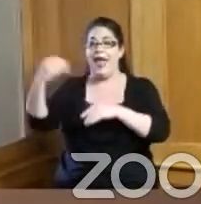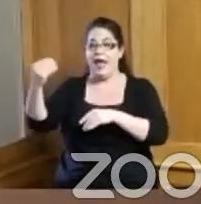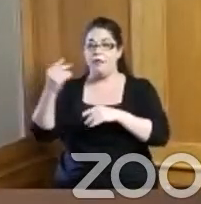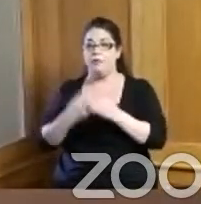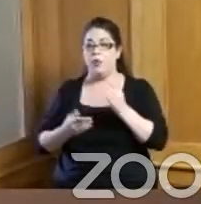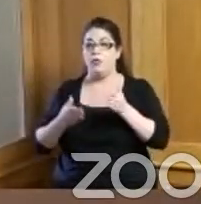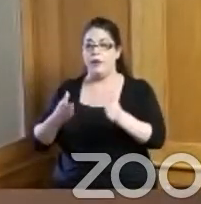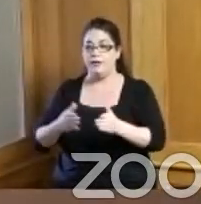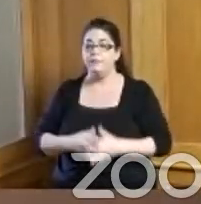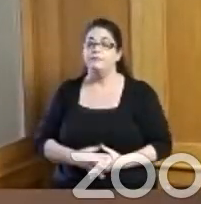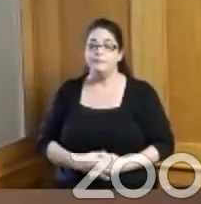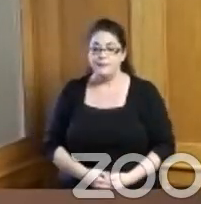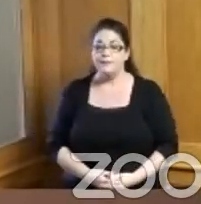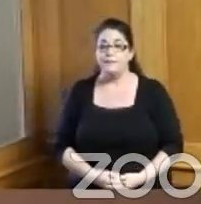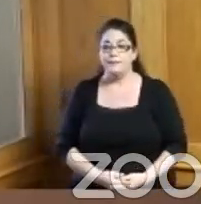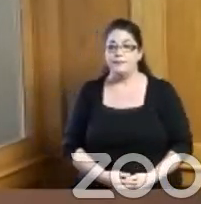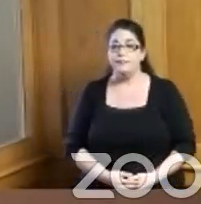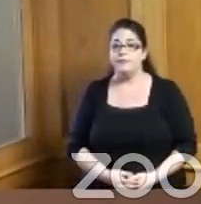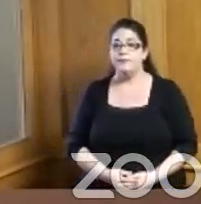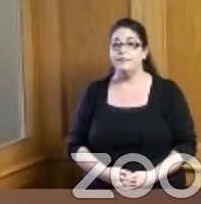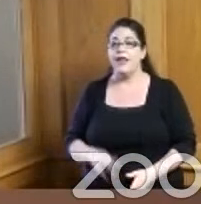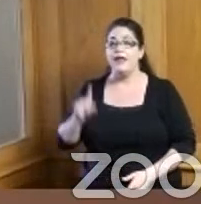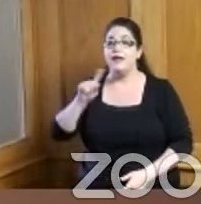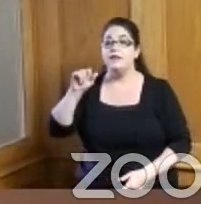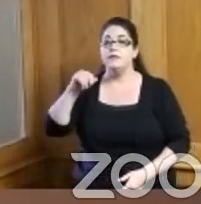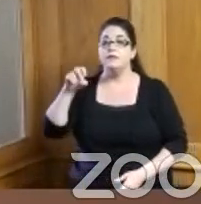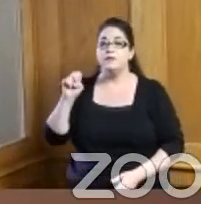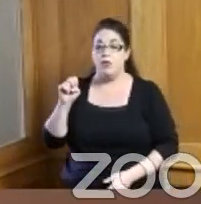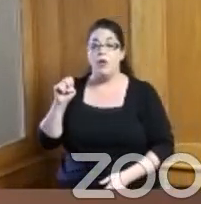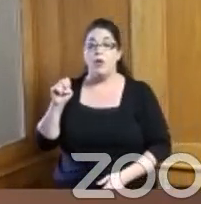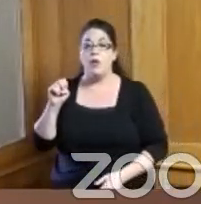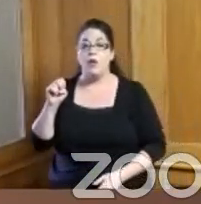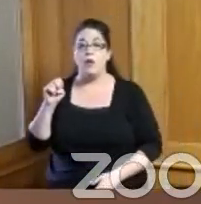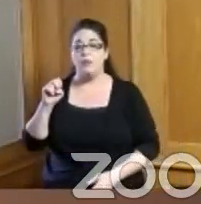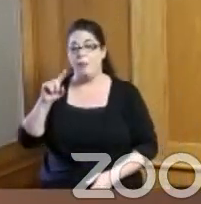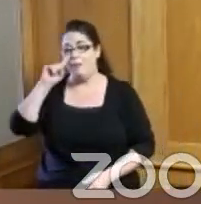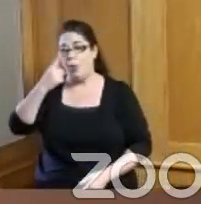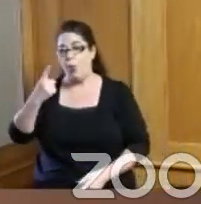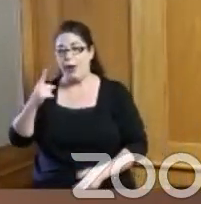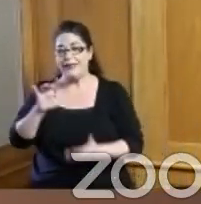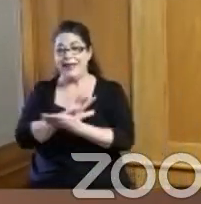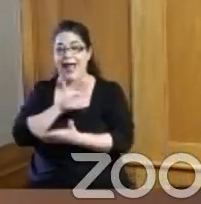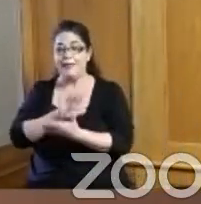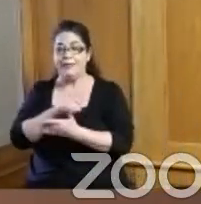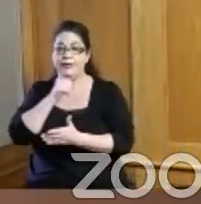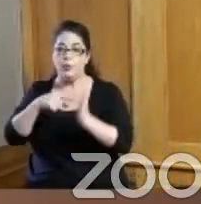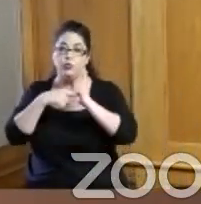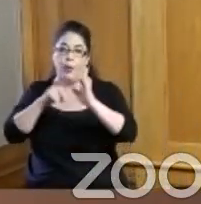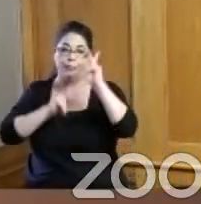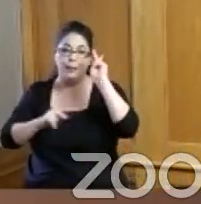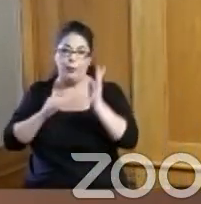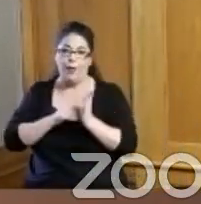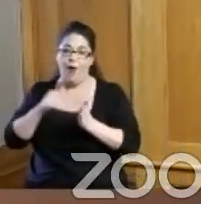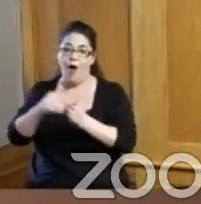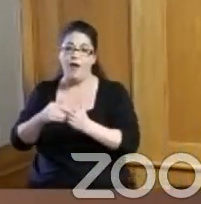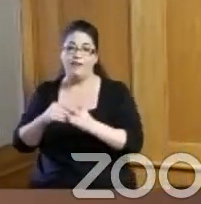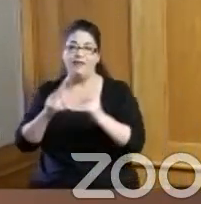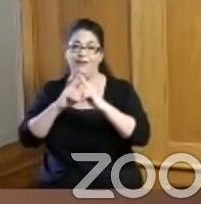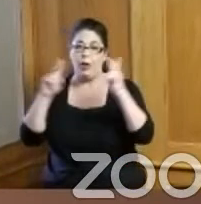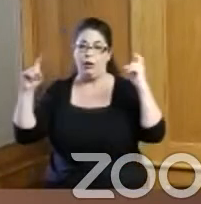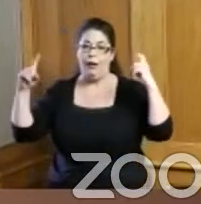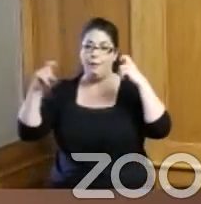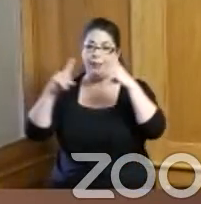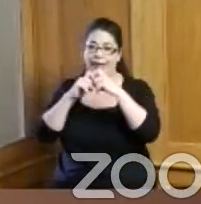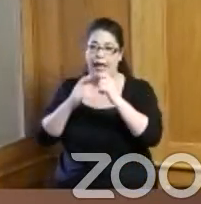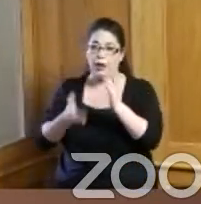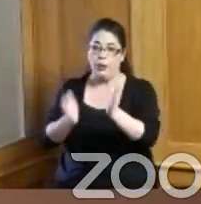the development. This is a zone plat. This is a kind of a boring document. I don't typically show this. This is a very complicated